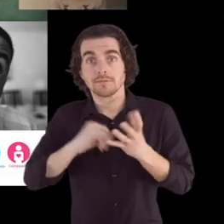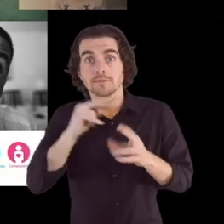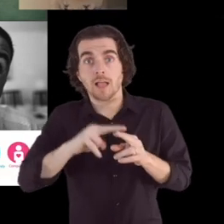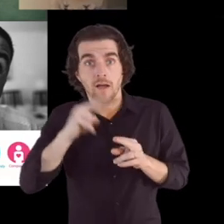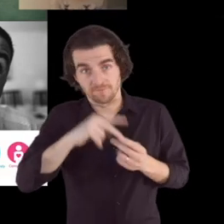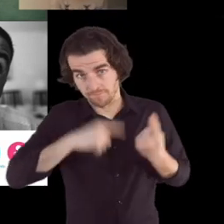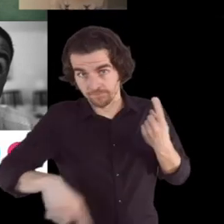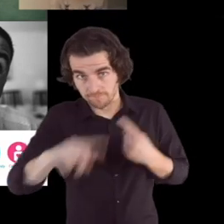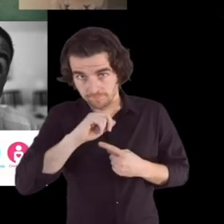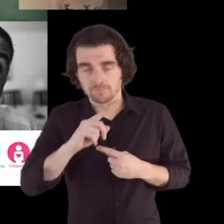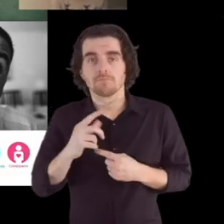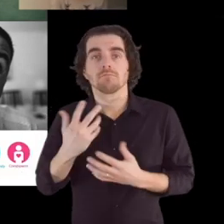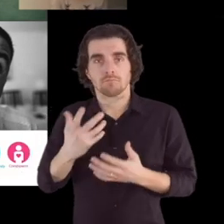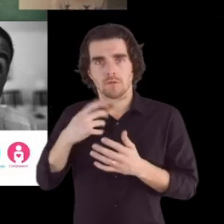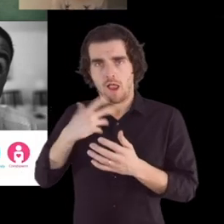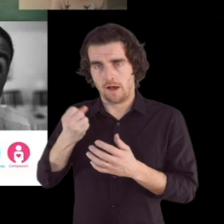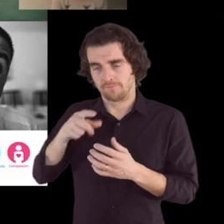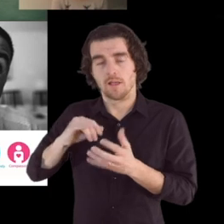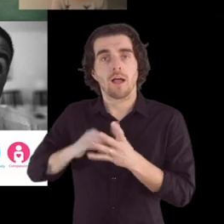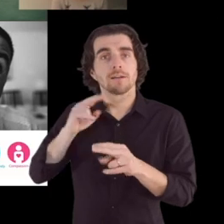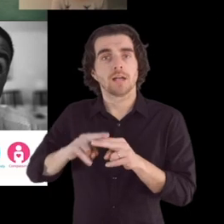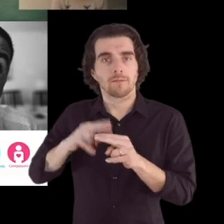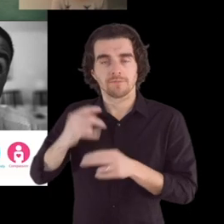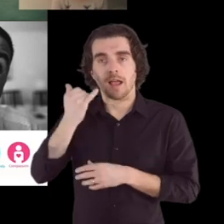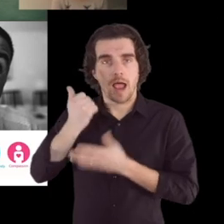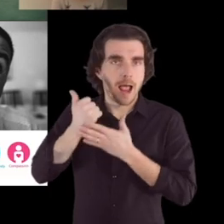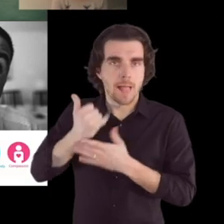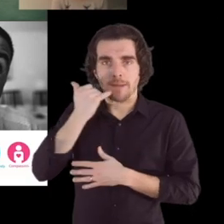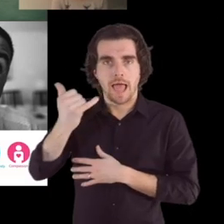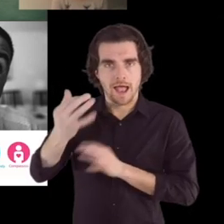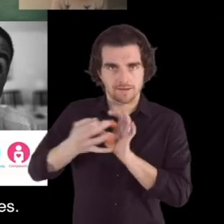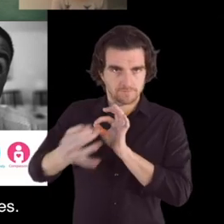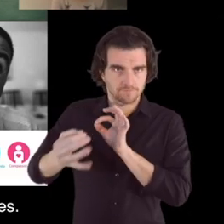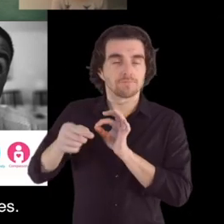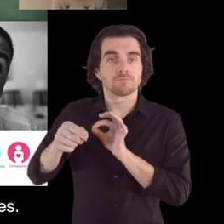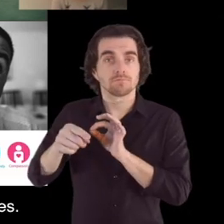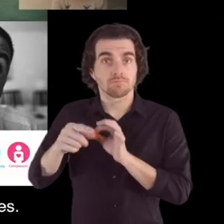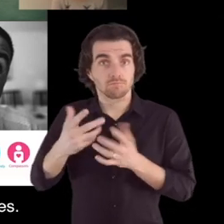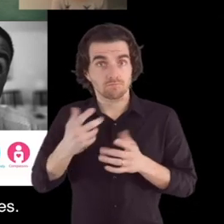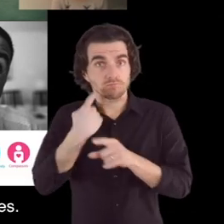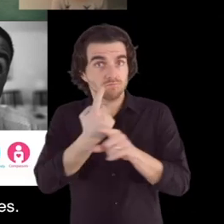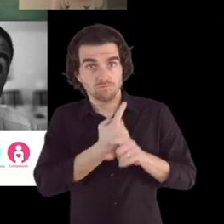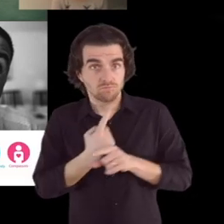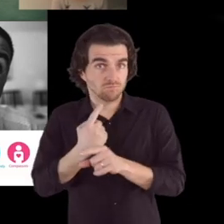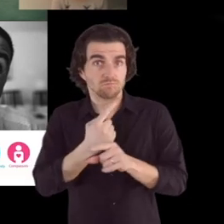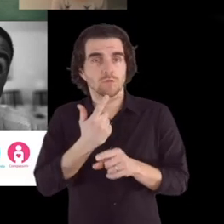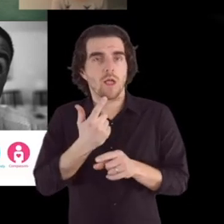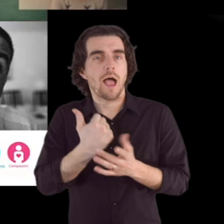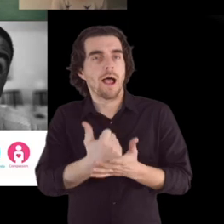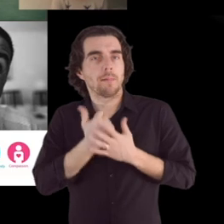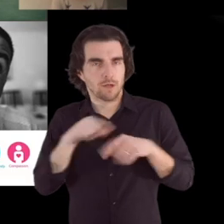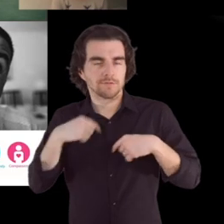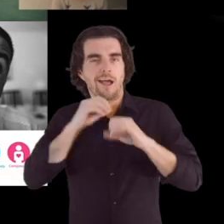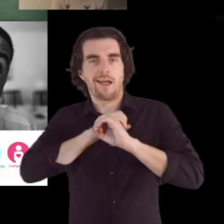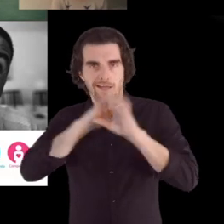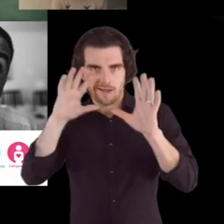conversations that we've had with staff. Obviously, our staff helpline was completely confidential, so none of the quotes are direct quotes, but it's just really helpful to give